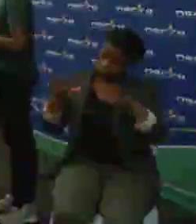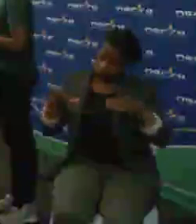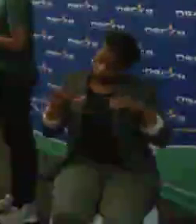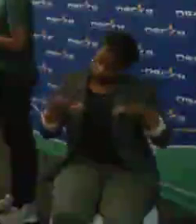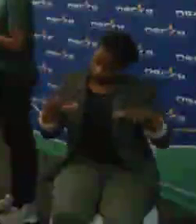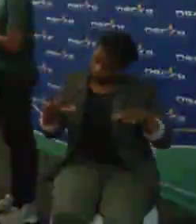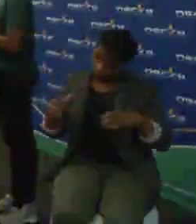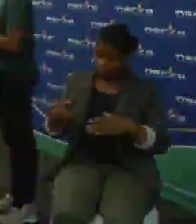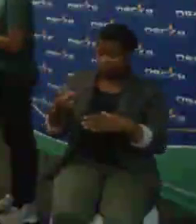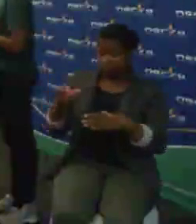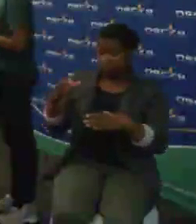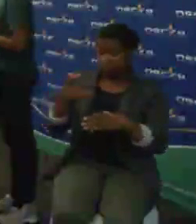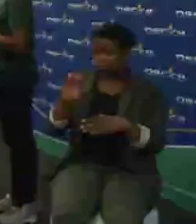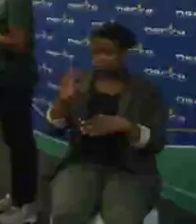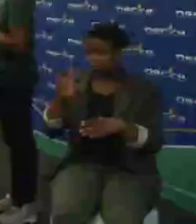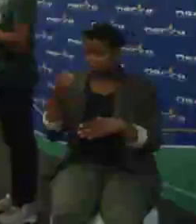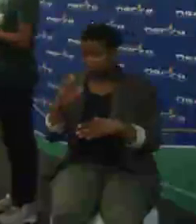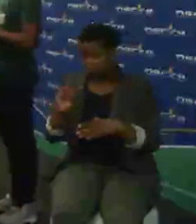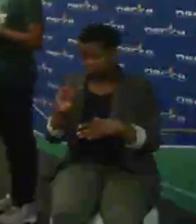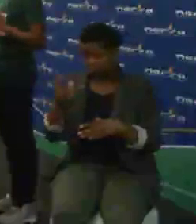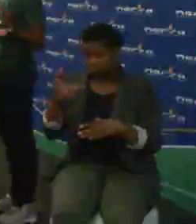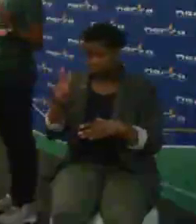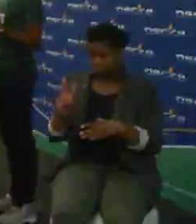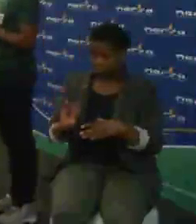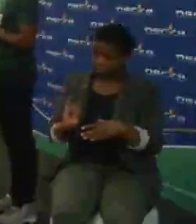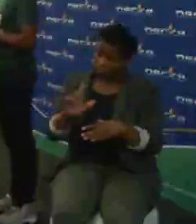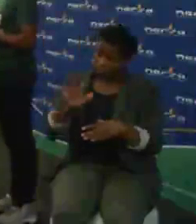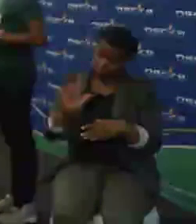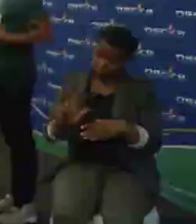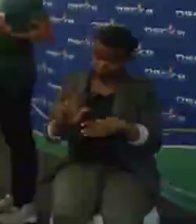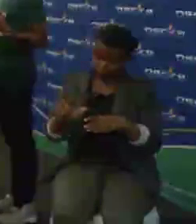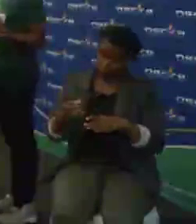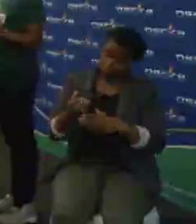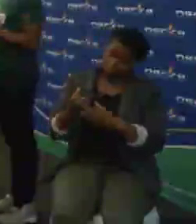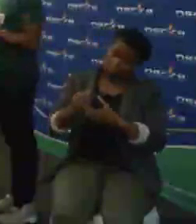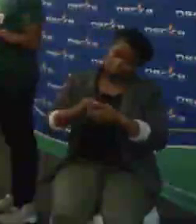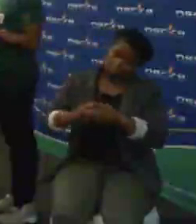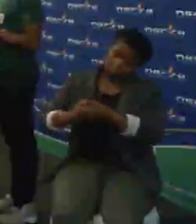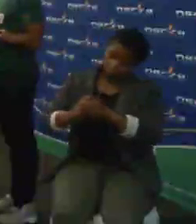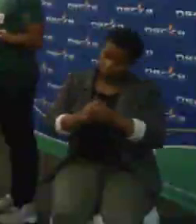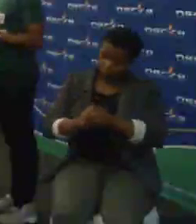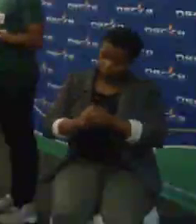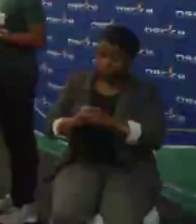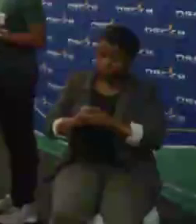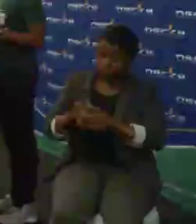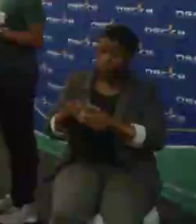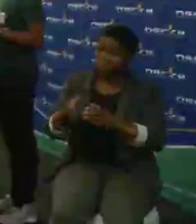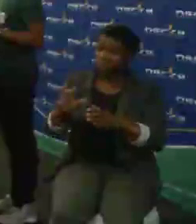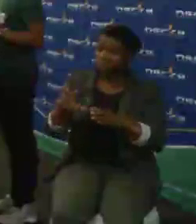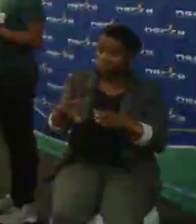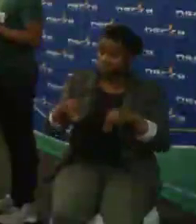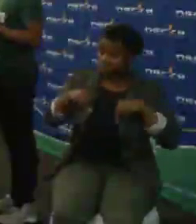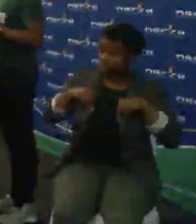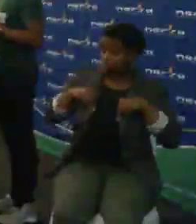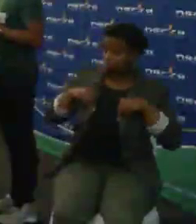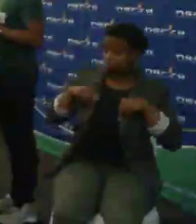civil society, churches, almost everybody saying we can't take an increase. It's very rare that